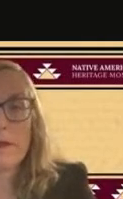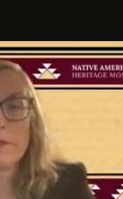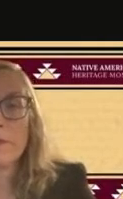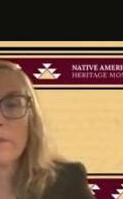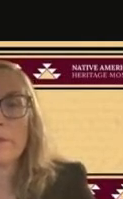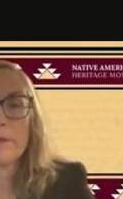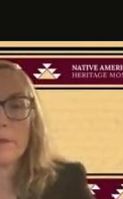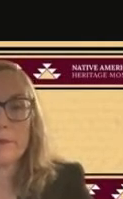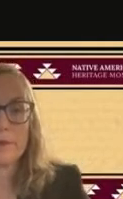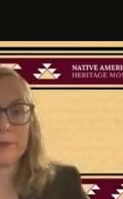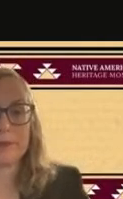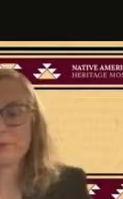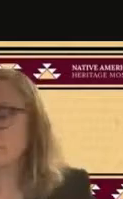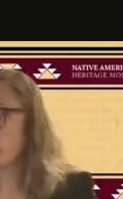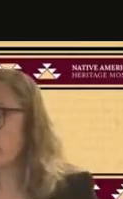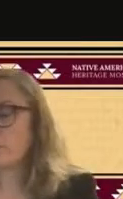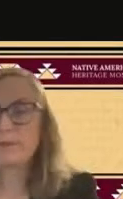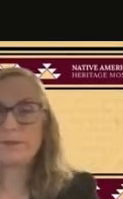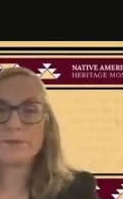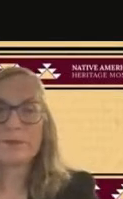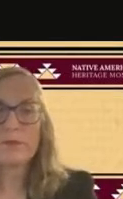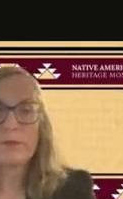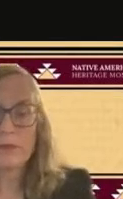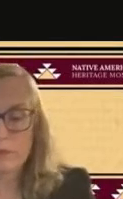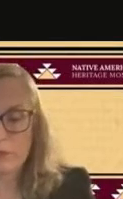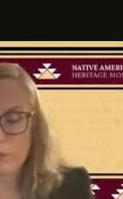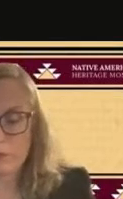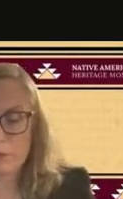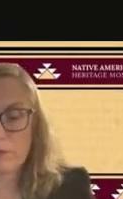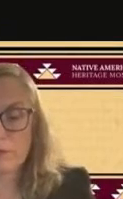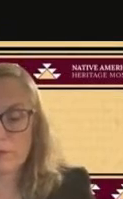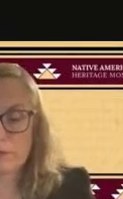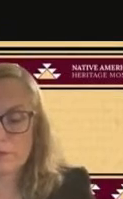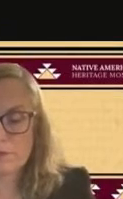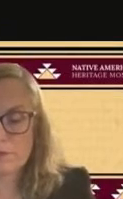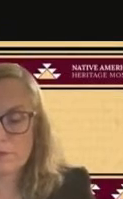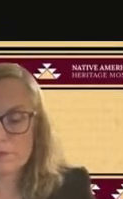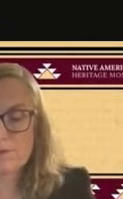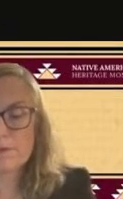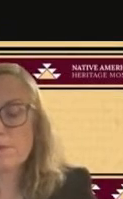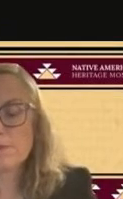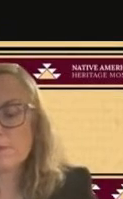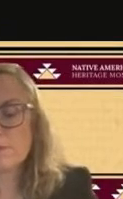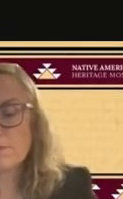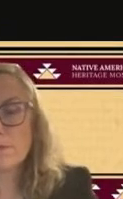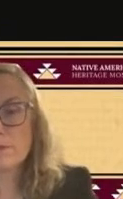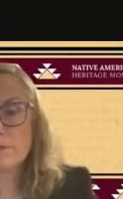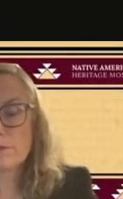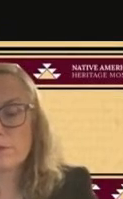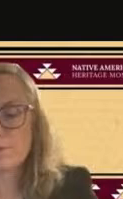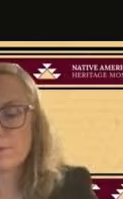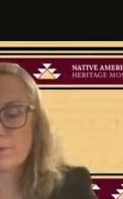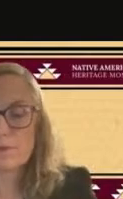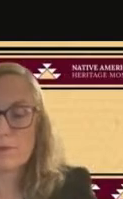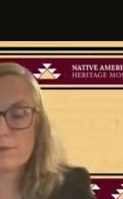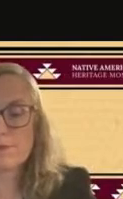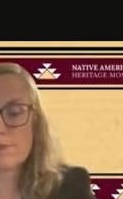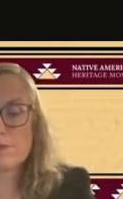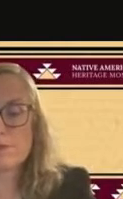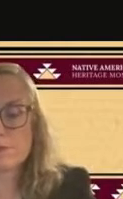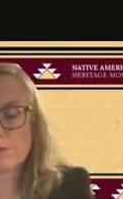summary of all of the written public comment that we received, which was very helpful. The